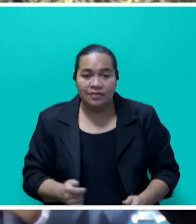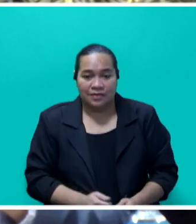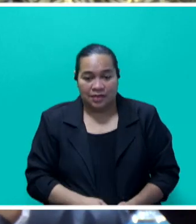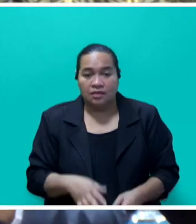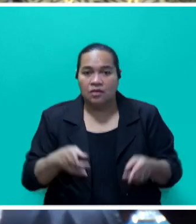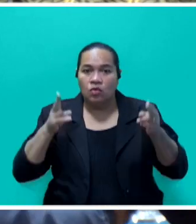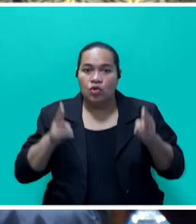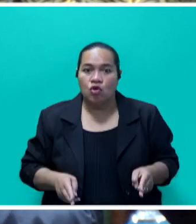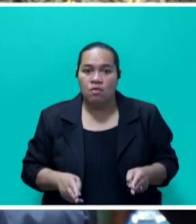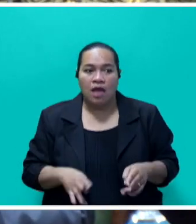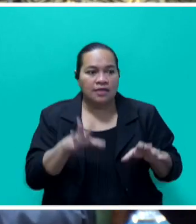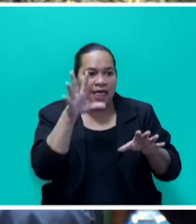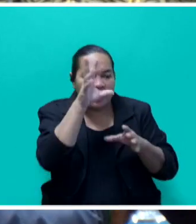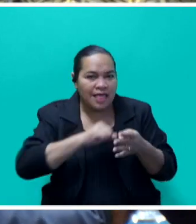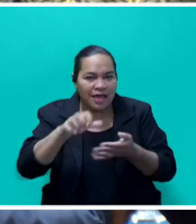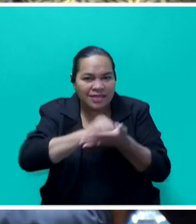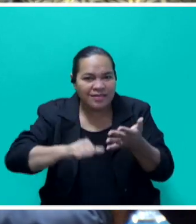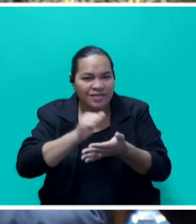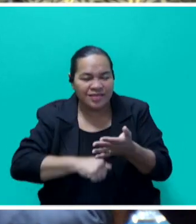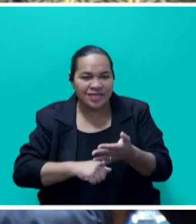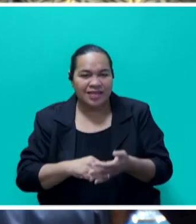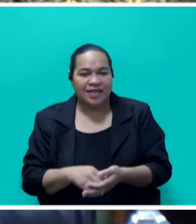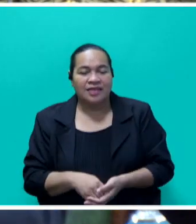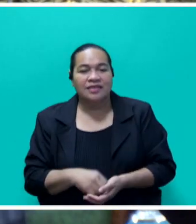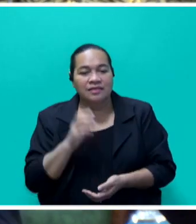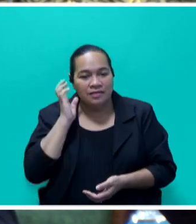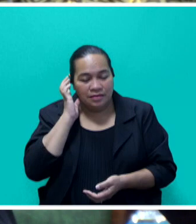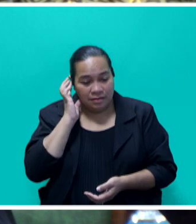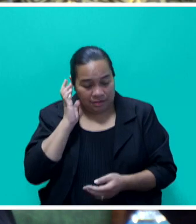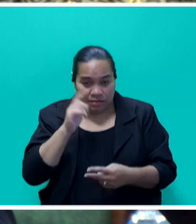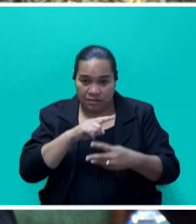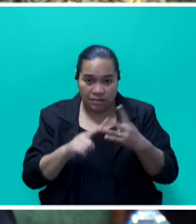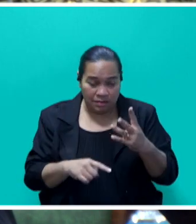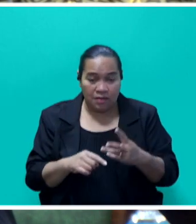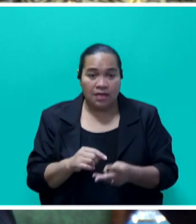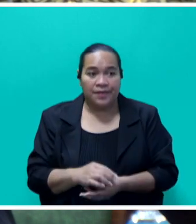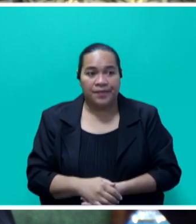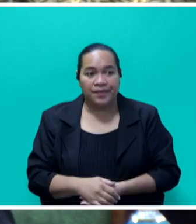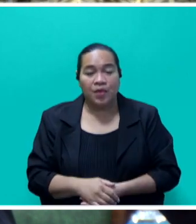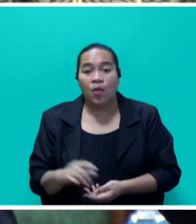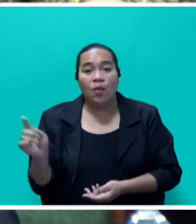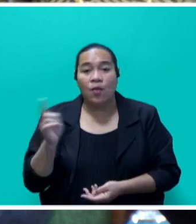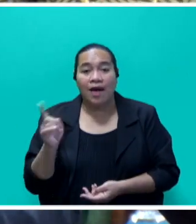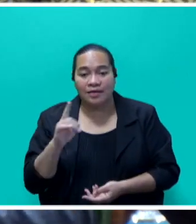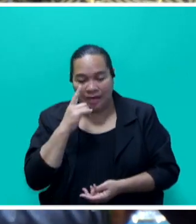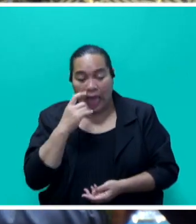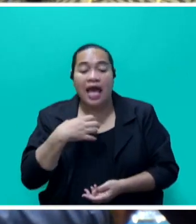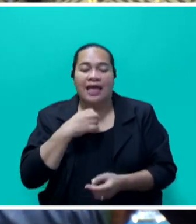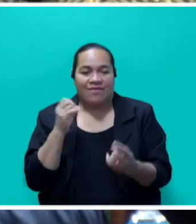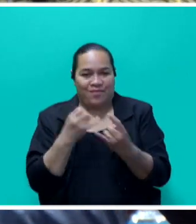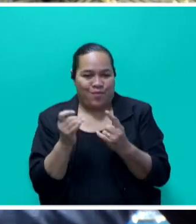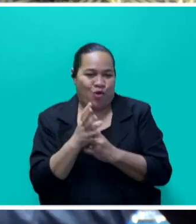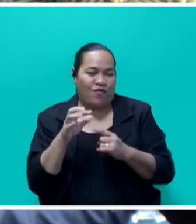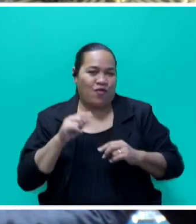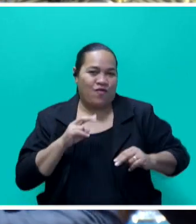Human Trafficking and Smuggling of Migrants Protocol, this is a more important one for